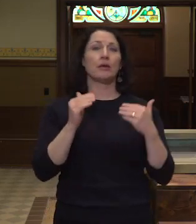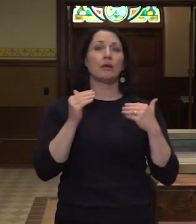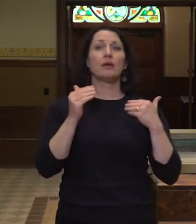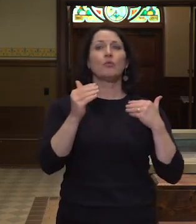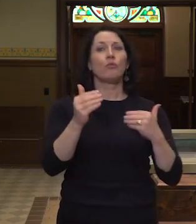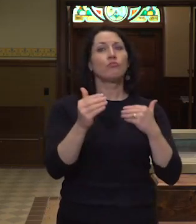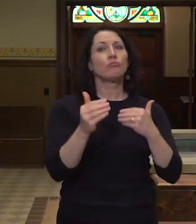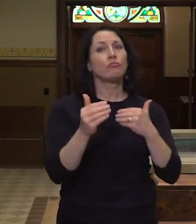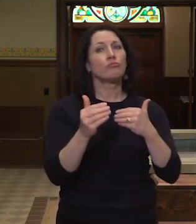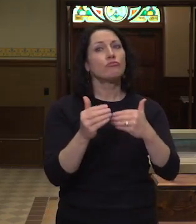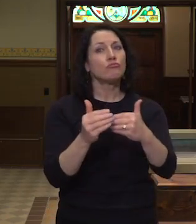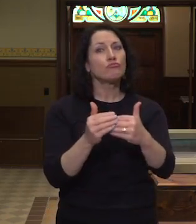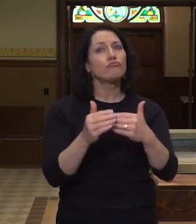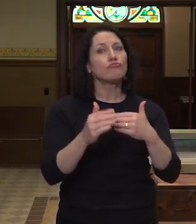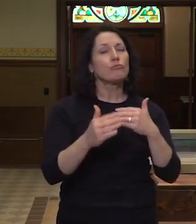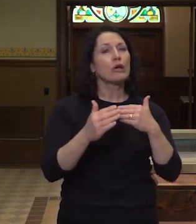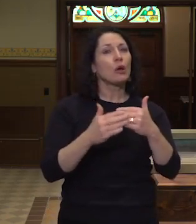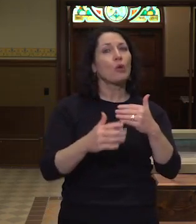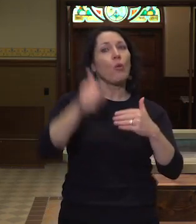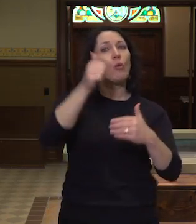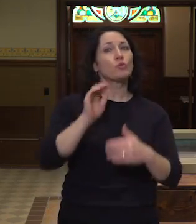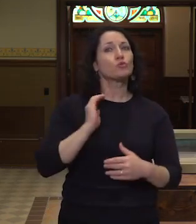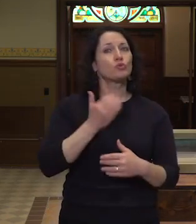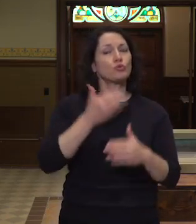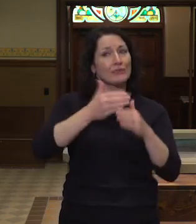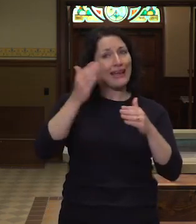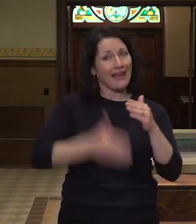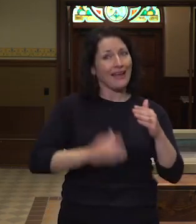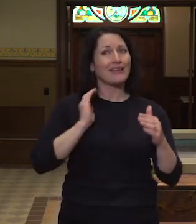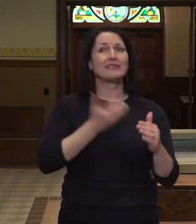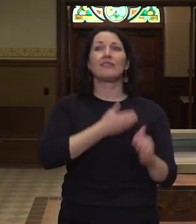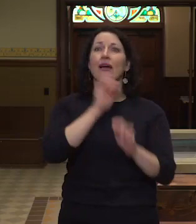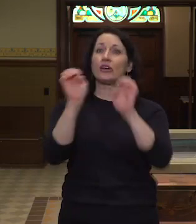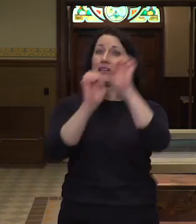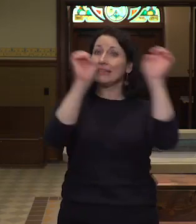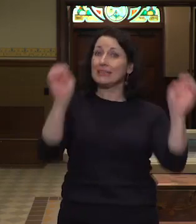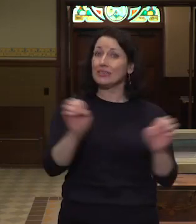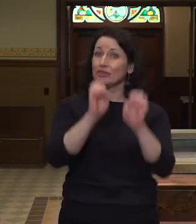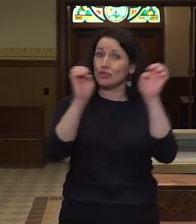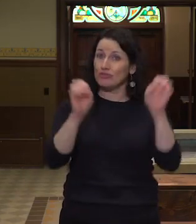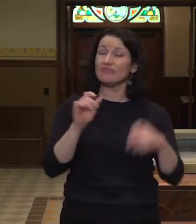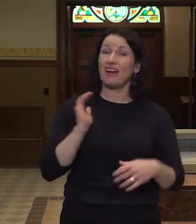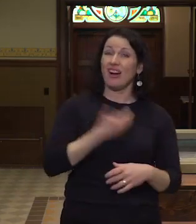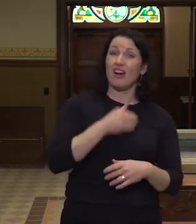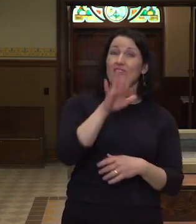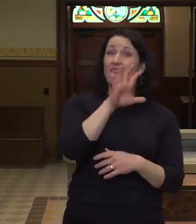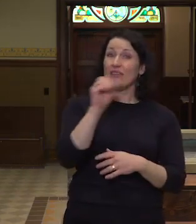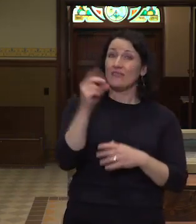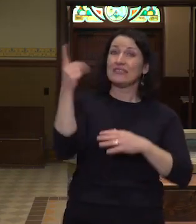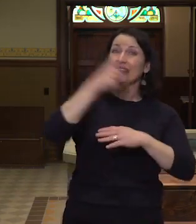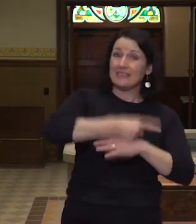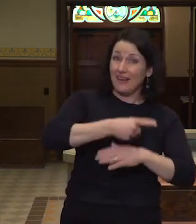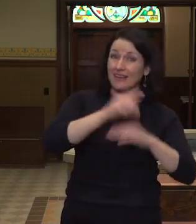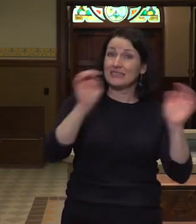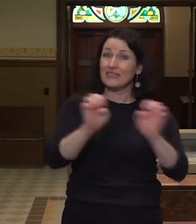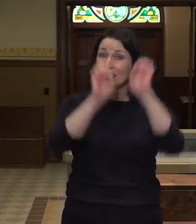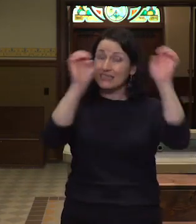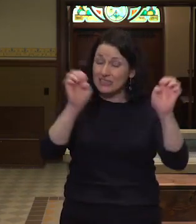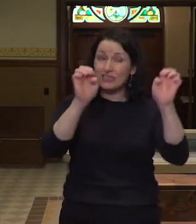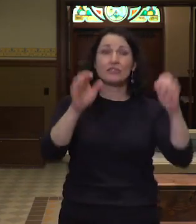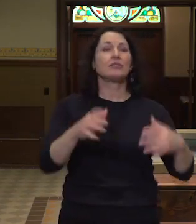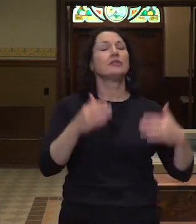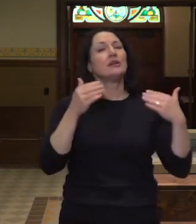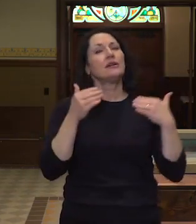closer to the end of our Easter season, the great 50-day celebration of Pentecost, let us